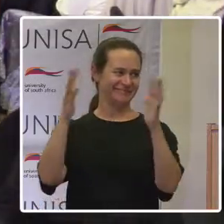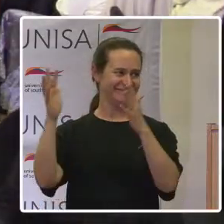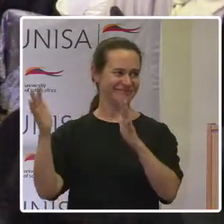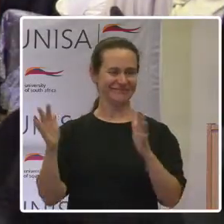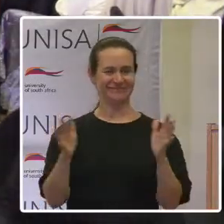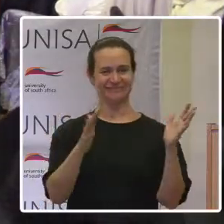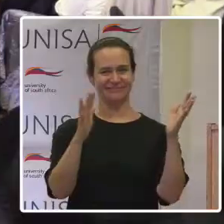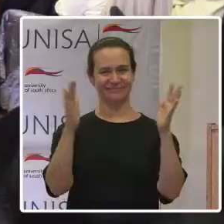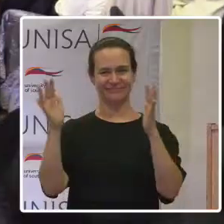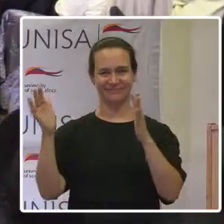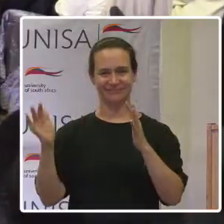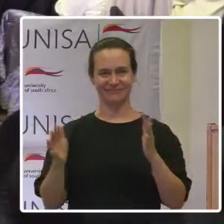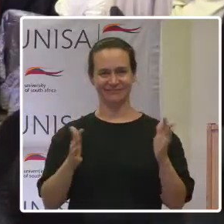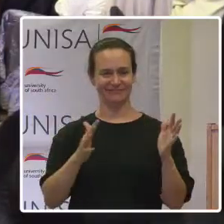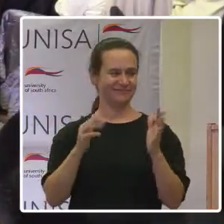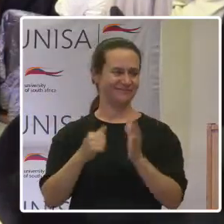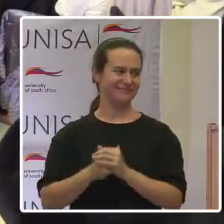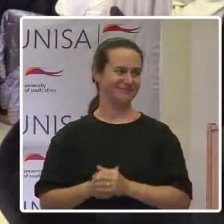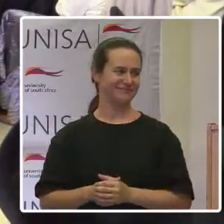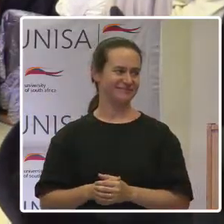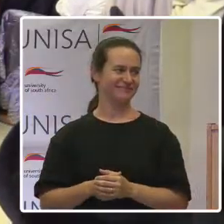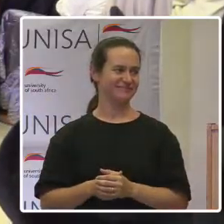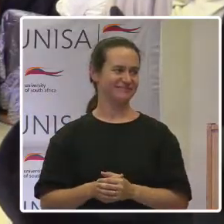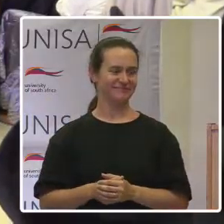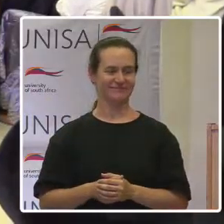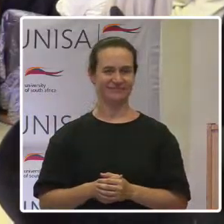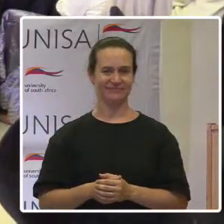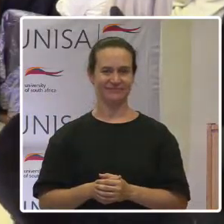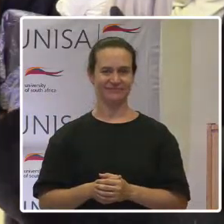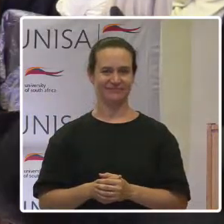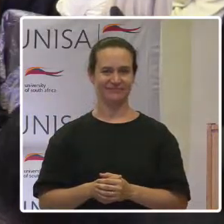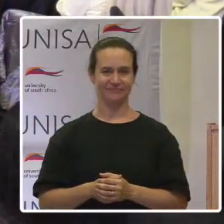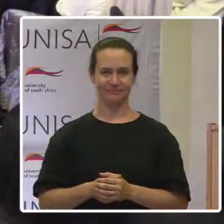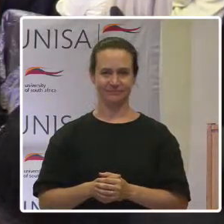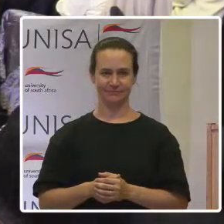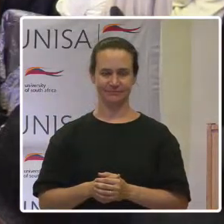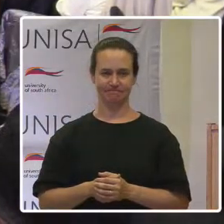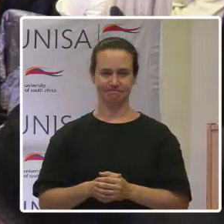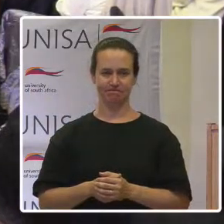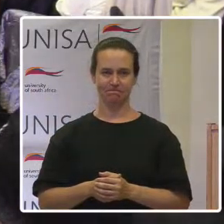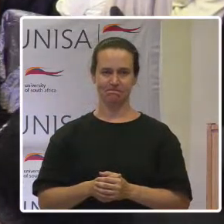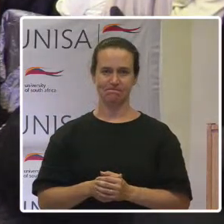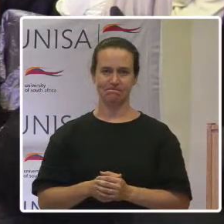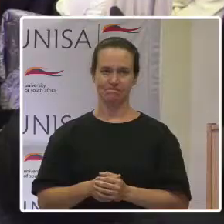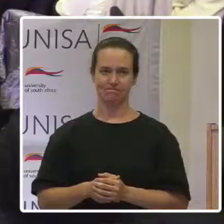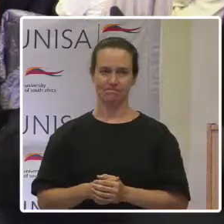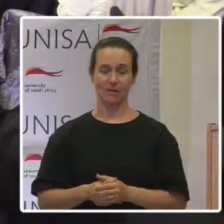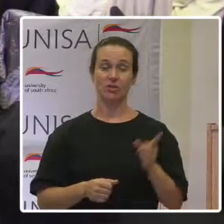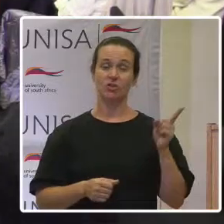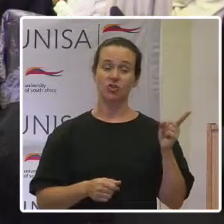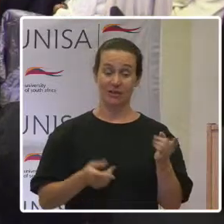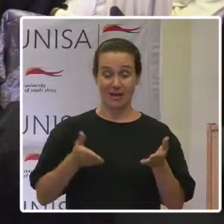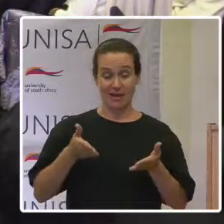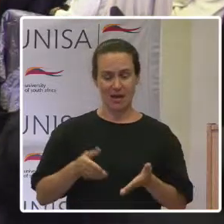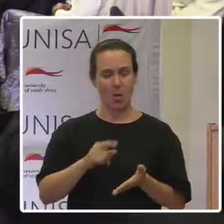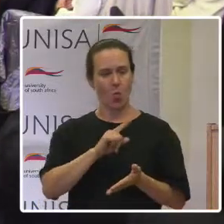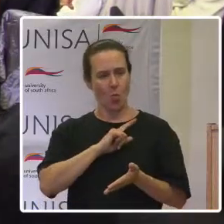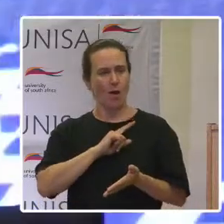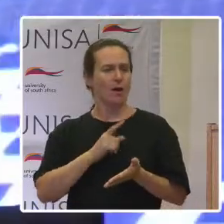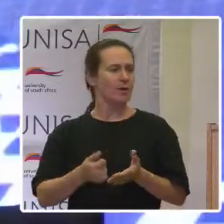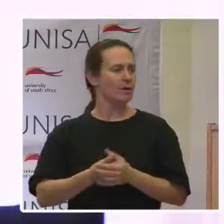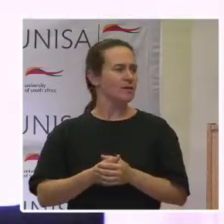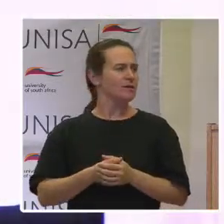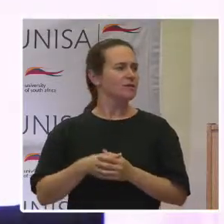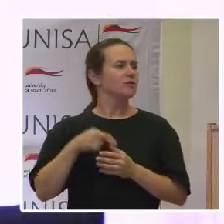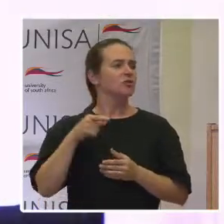This is our Deputy Registrar. Welcome. So she is here to grace this occasion, and